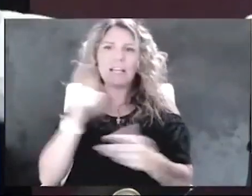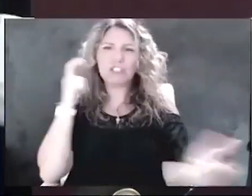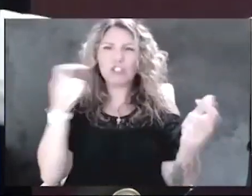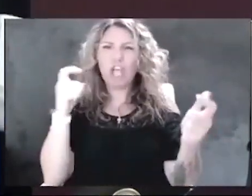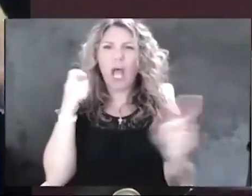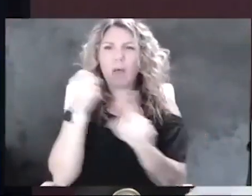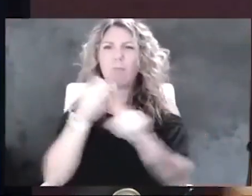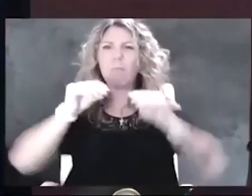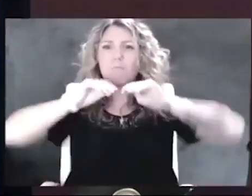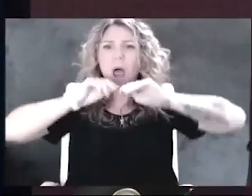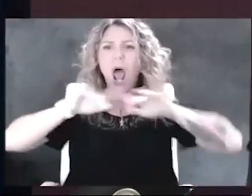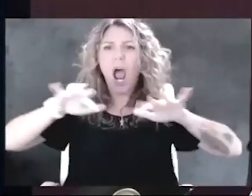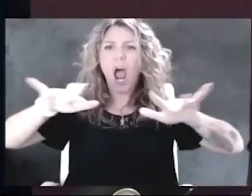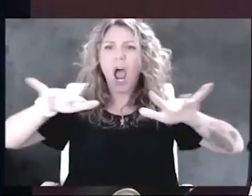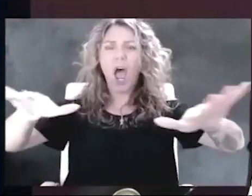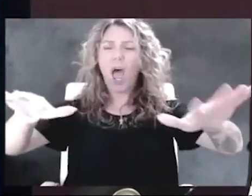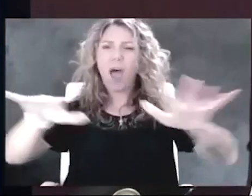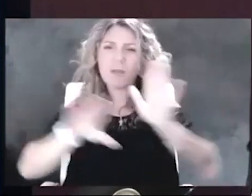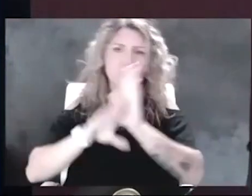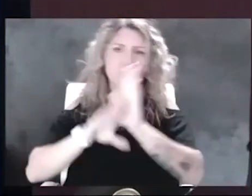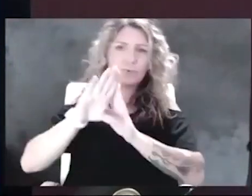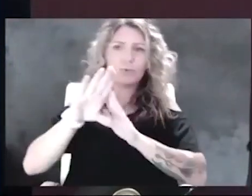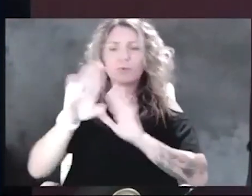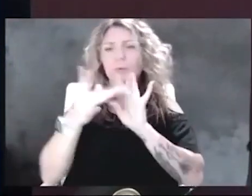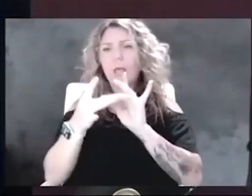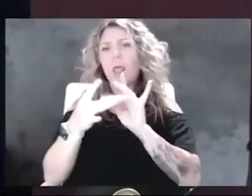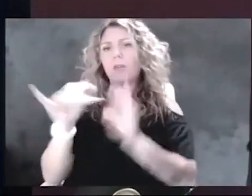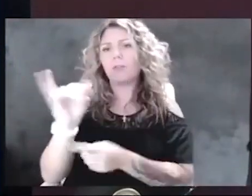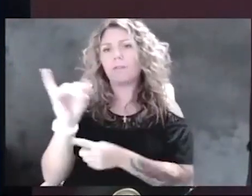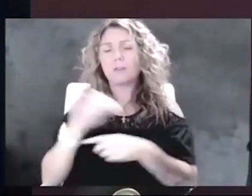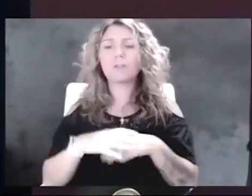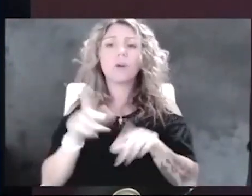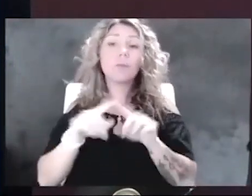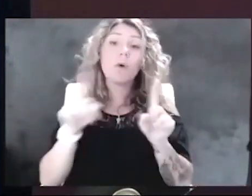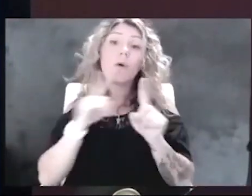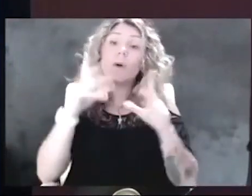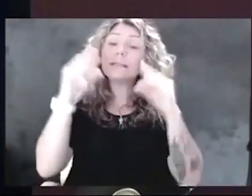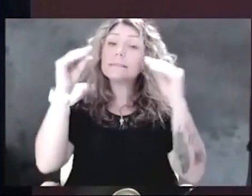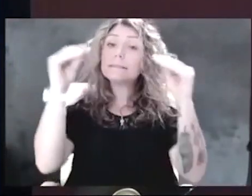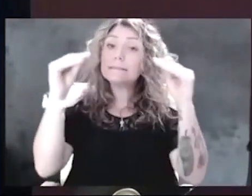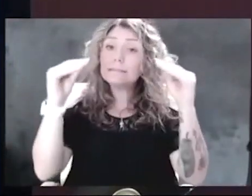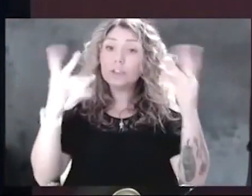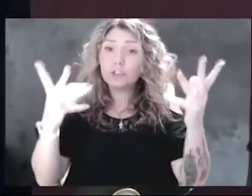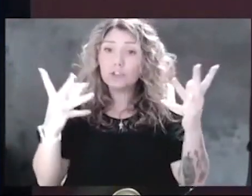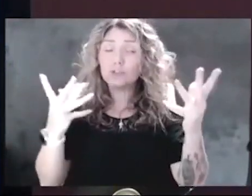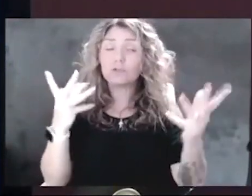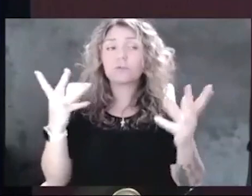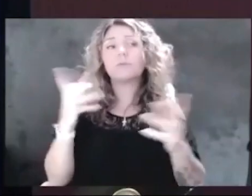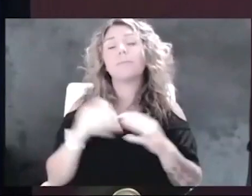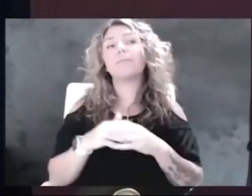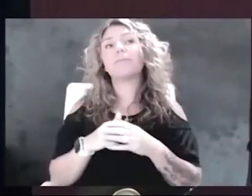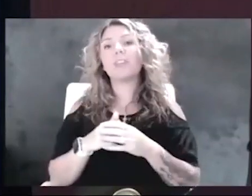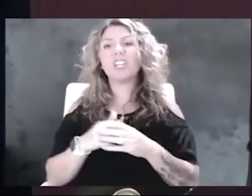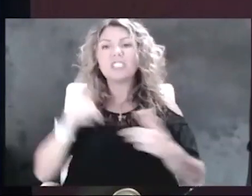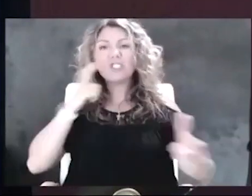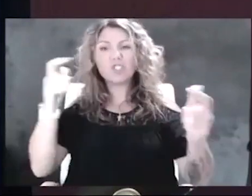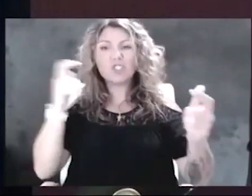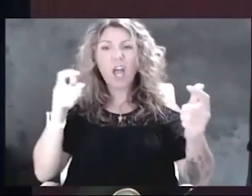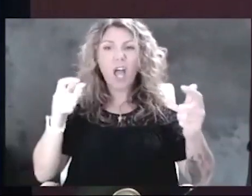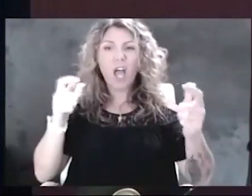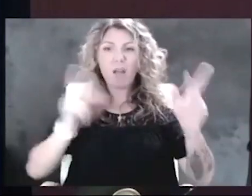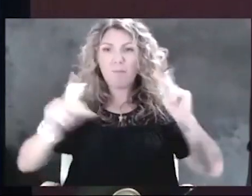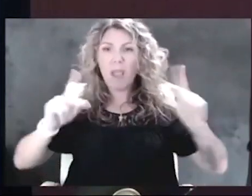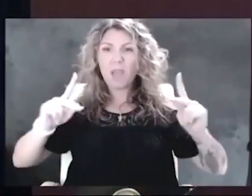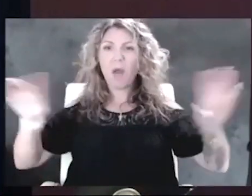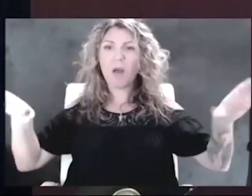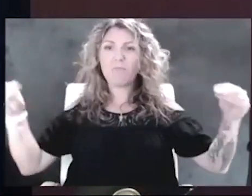big boom in the number of infections. And so I think what that teaches us is that even large numbers of people can come together and be safe if they